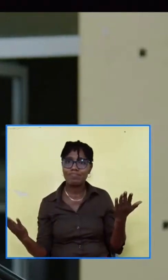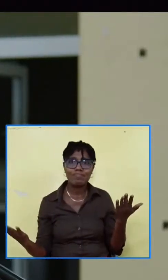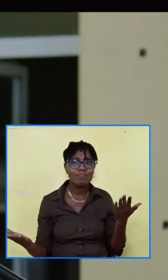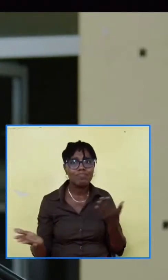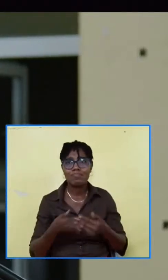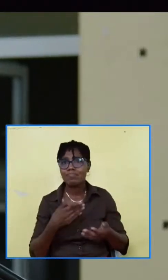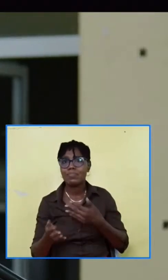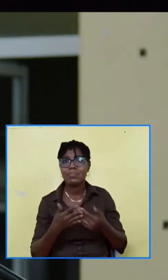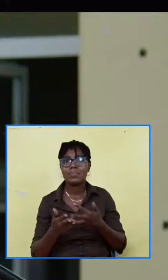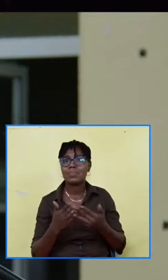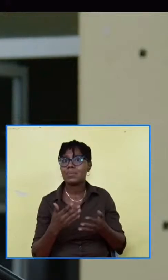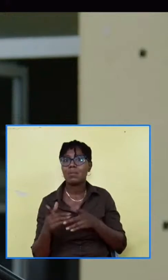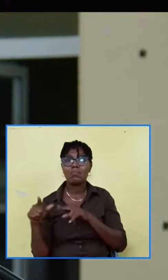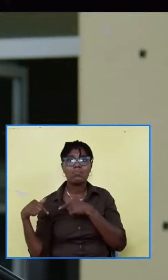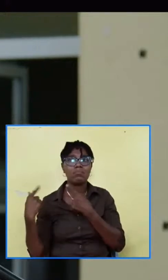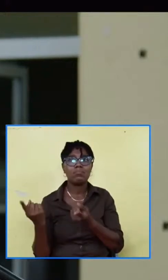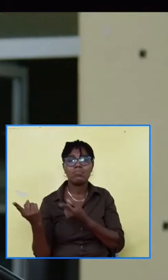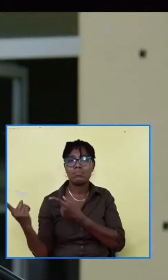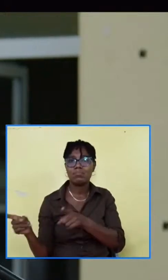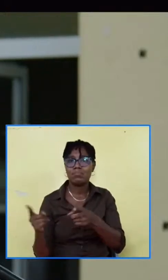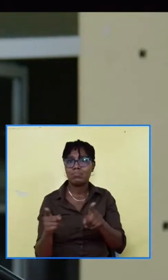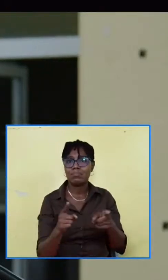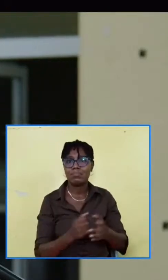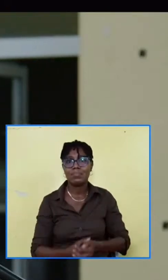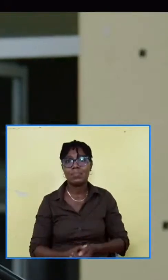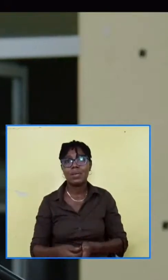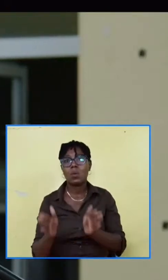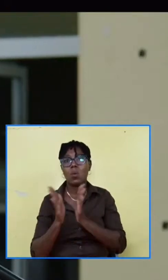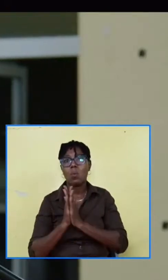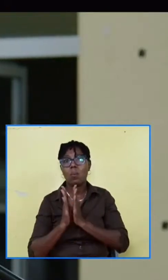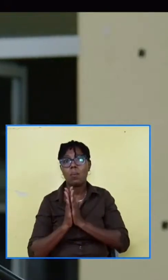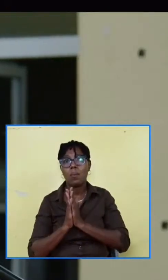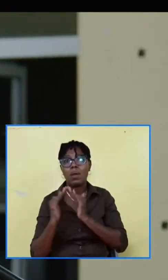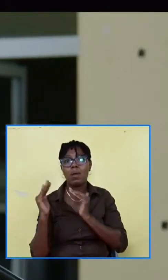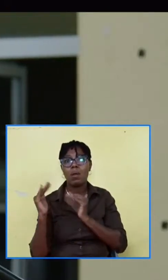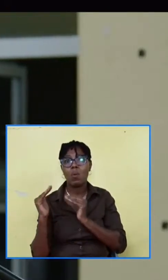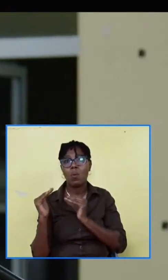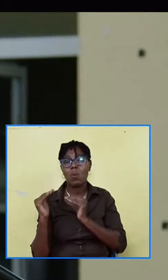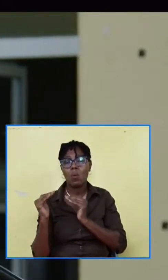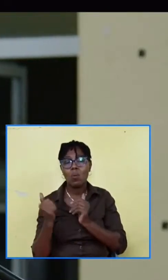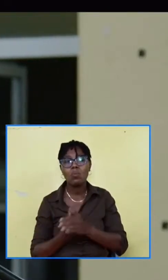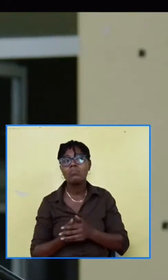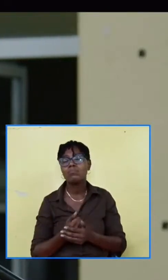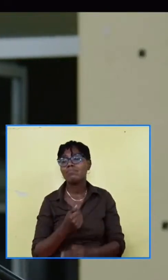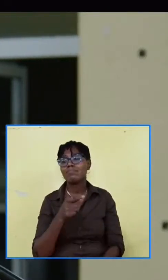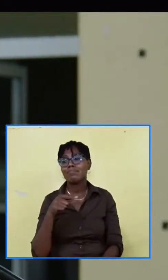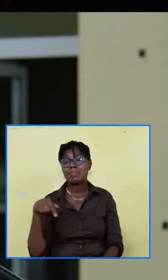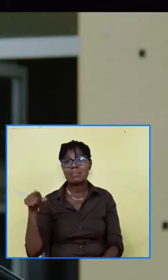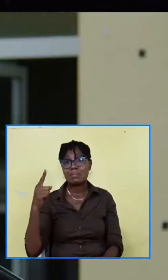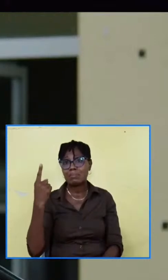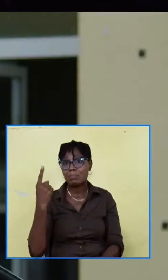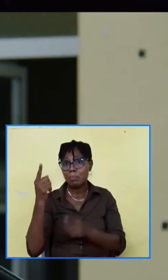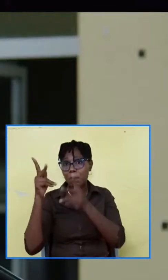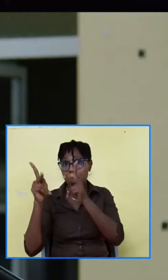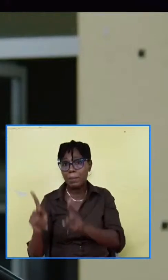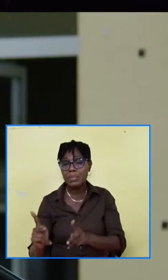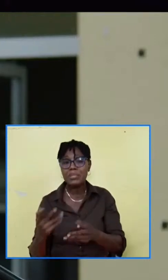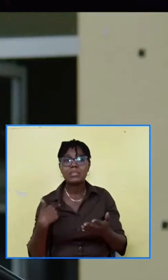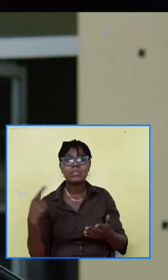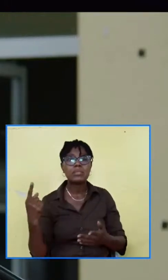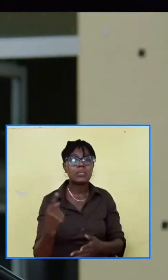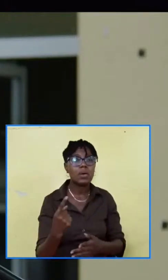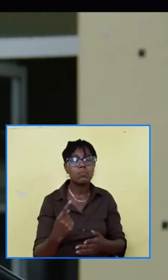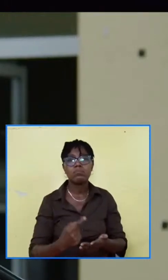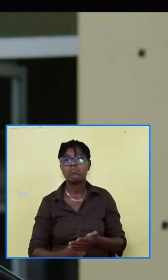happening for a while. And I'm hoping, I'm praying that somebody would be able to do something about it and put an end to it. It's